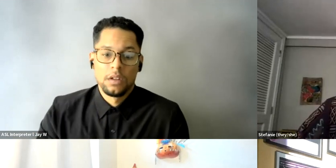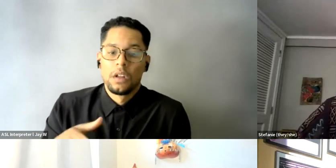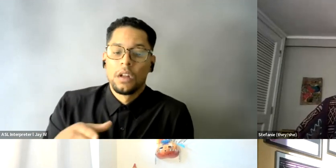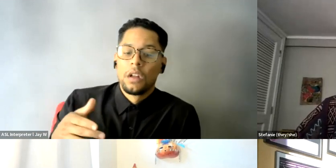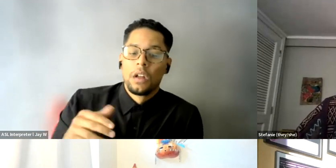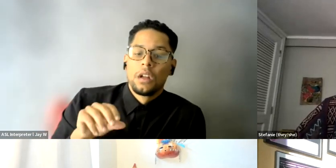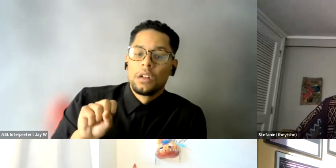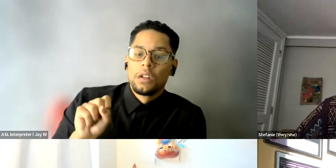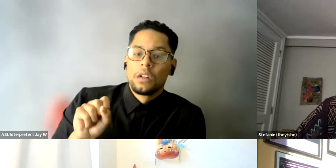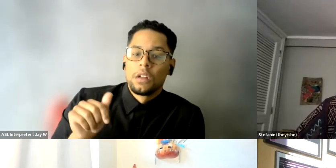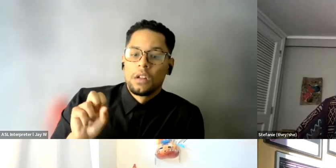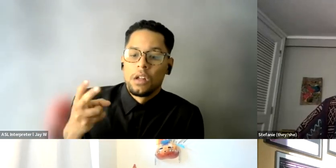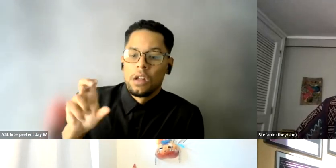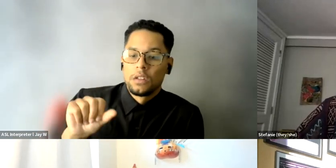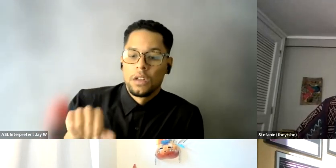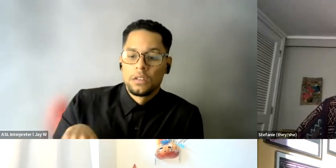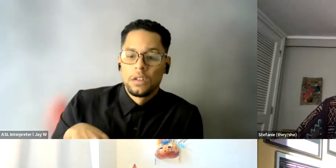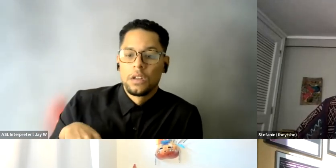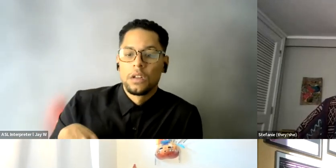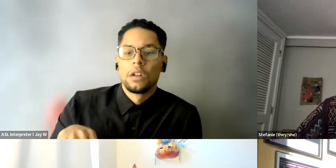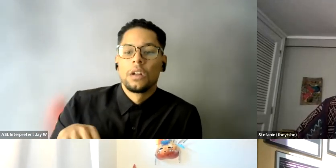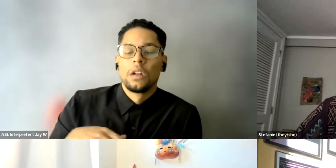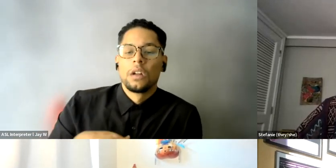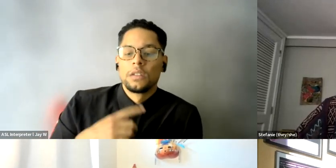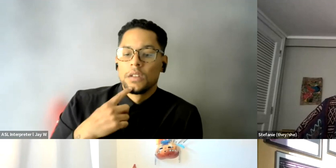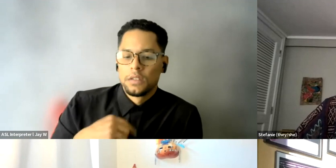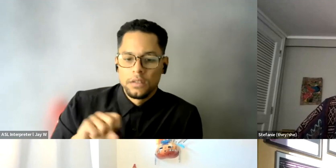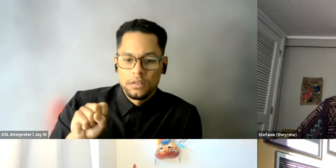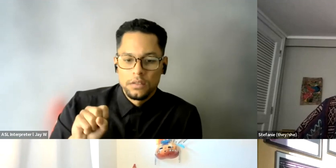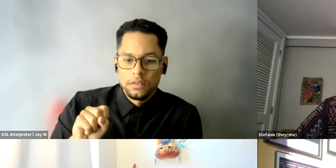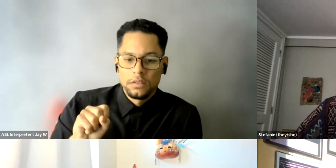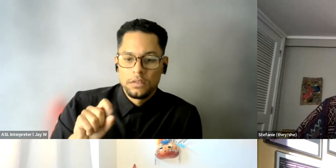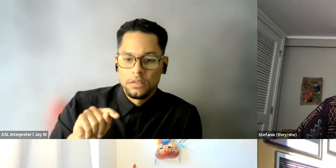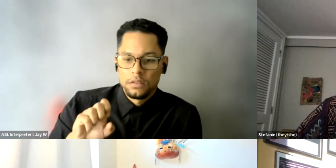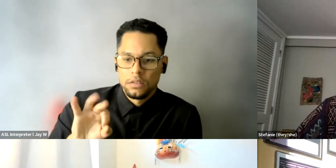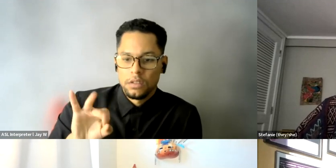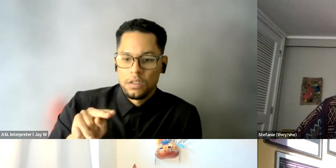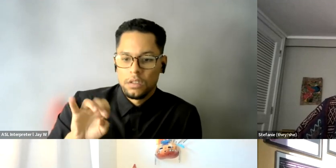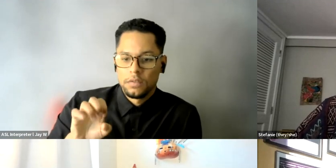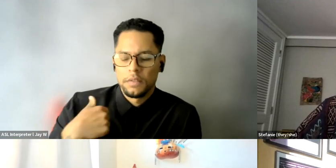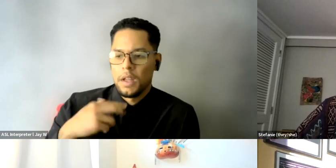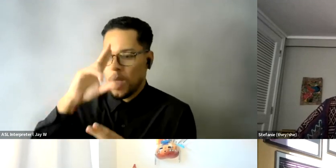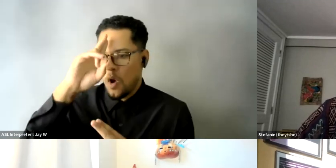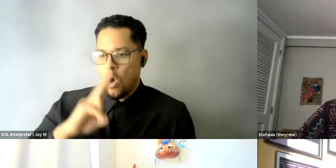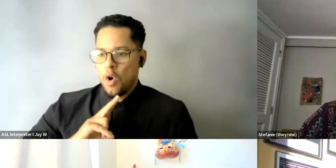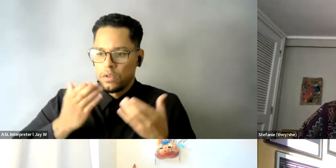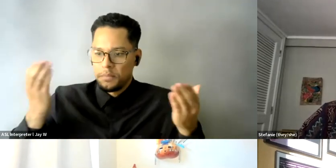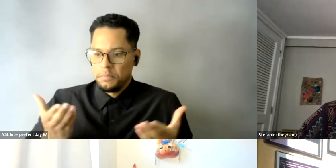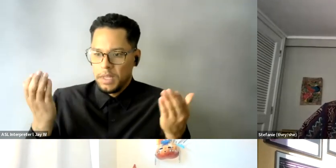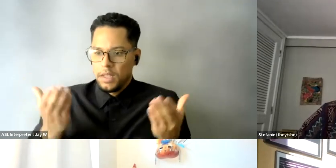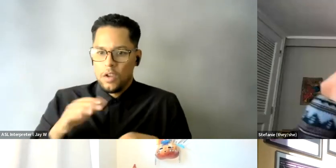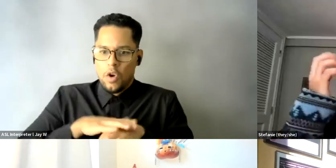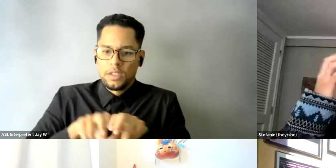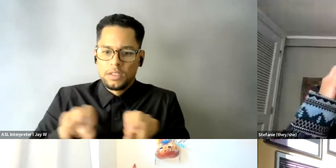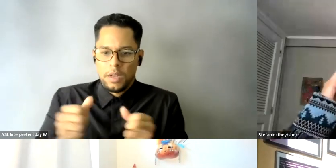you know, I'm so honored that I get to just be on this panel with you. And, you know, in many ways, I feel like all I was going to add is